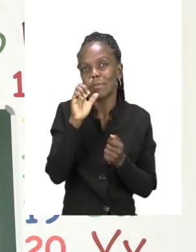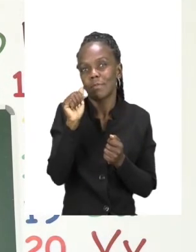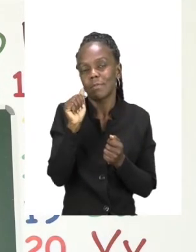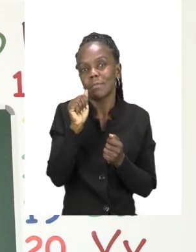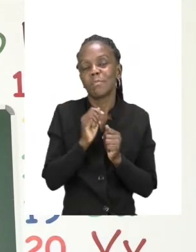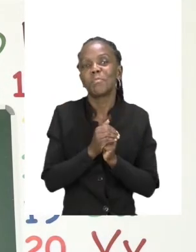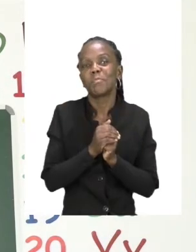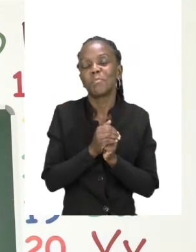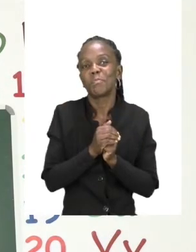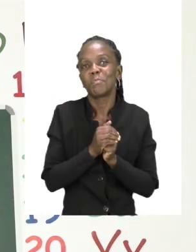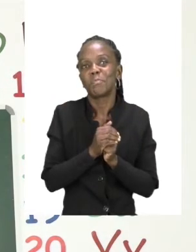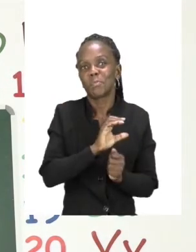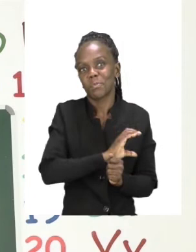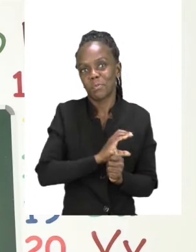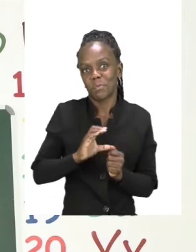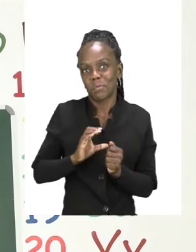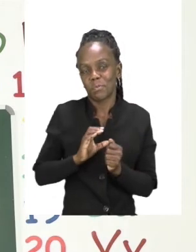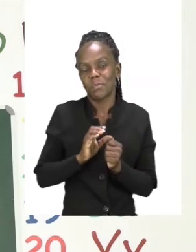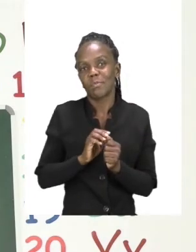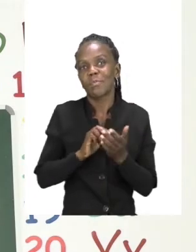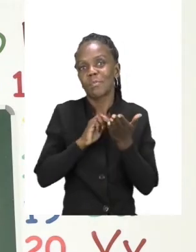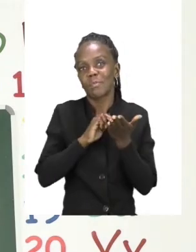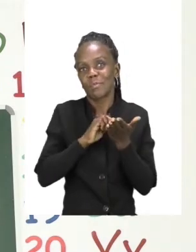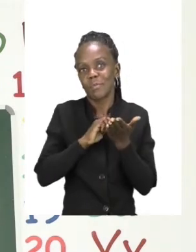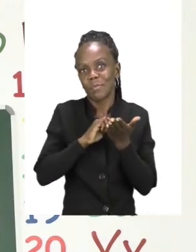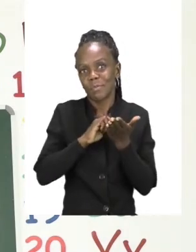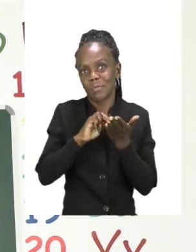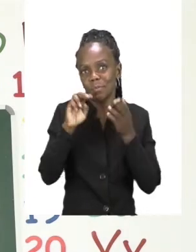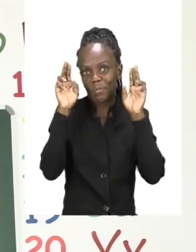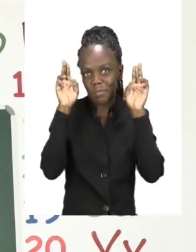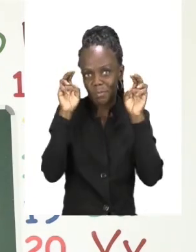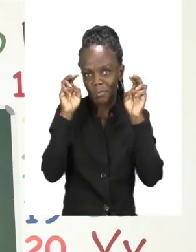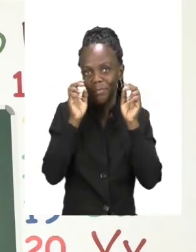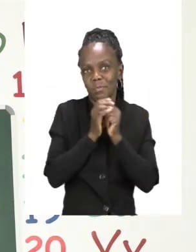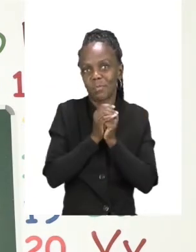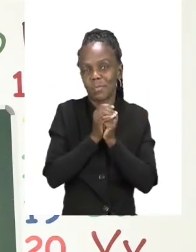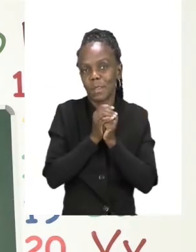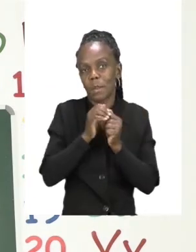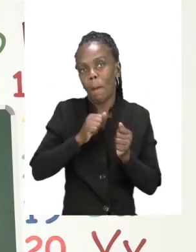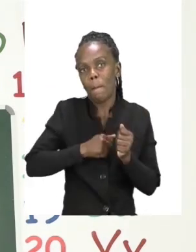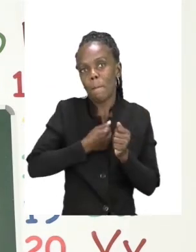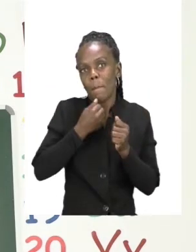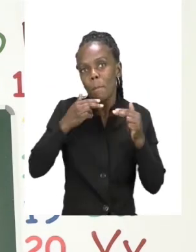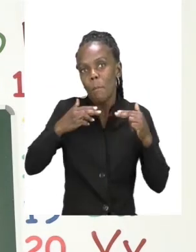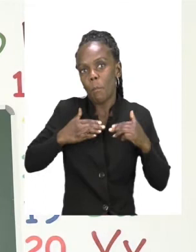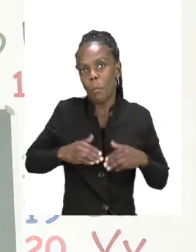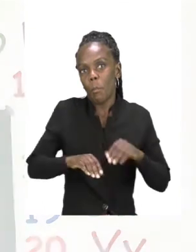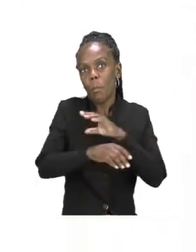me today. Our theme this week is My